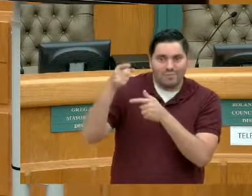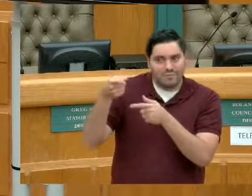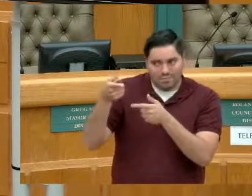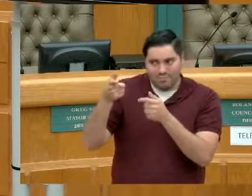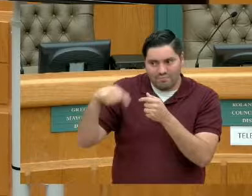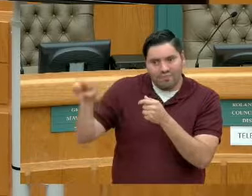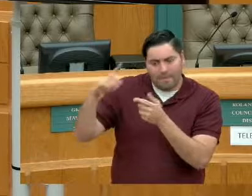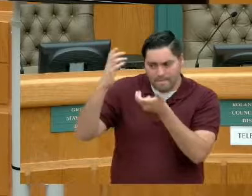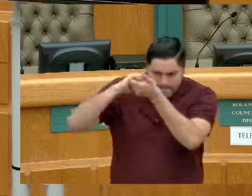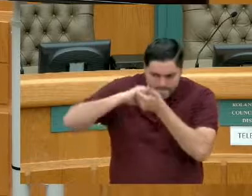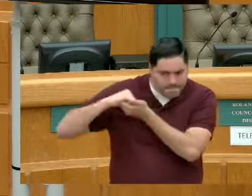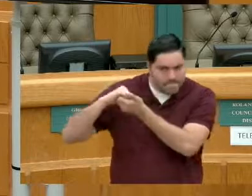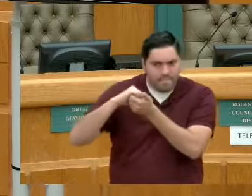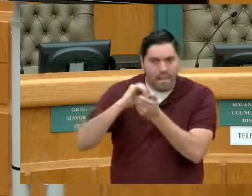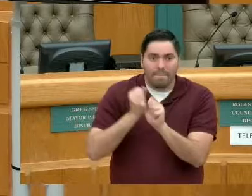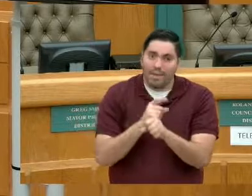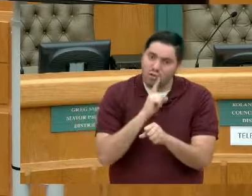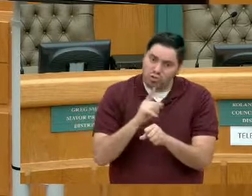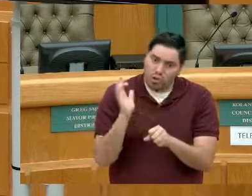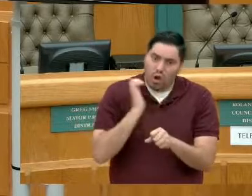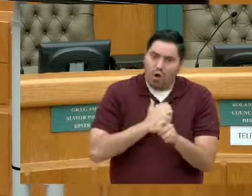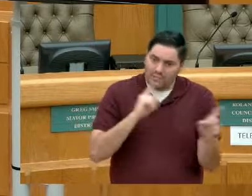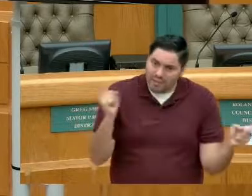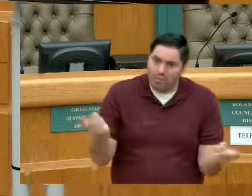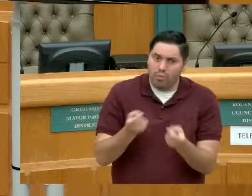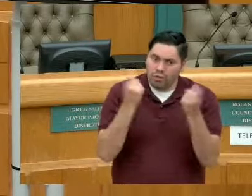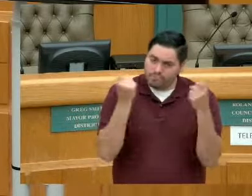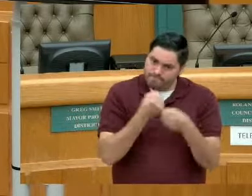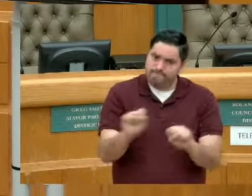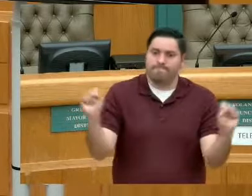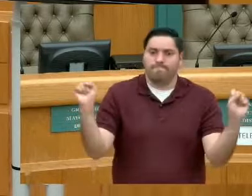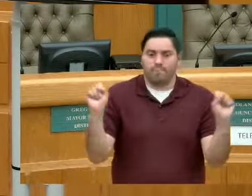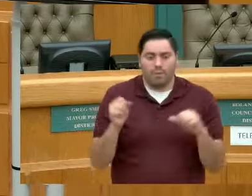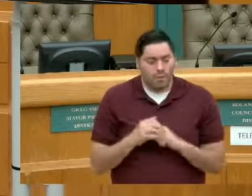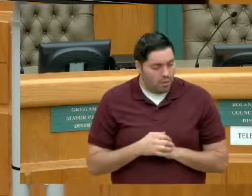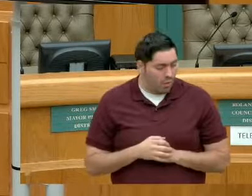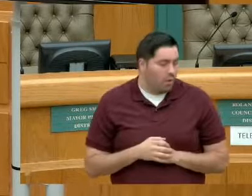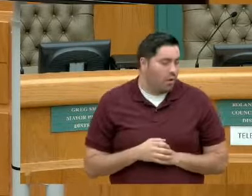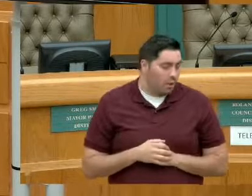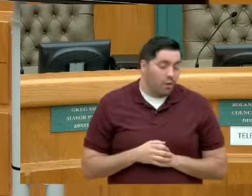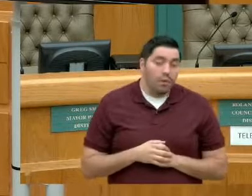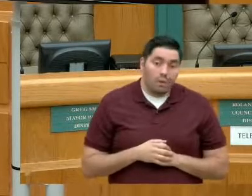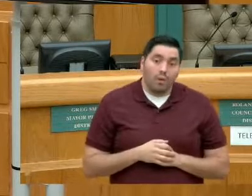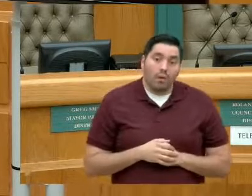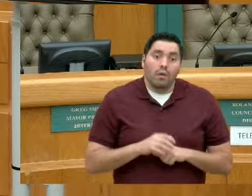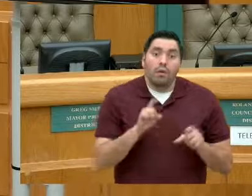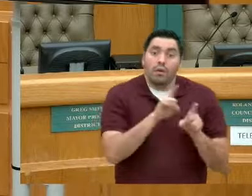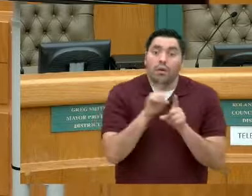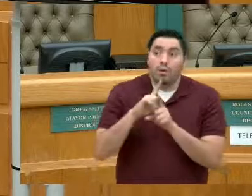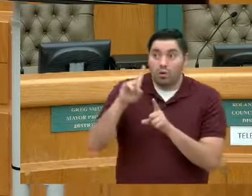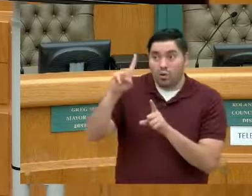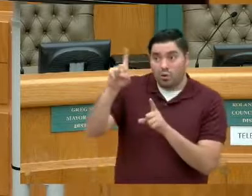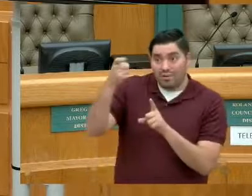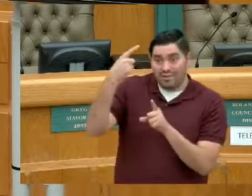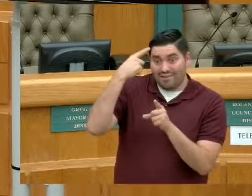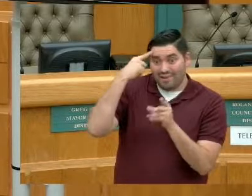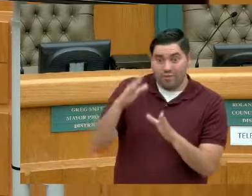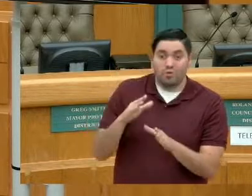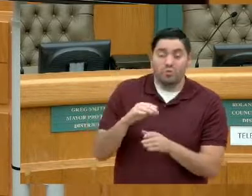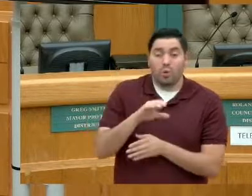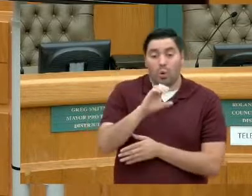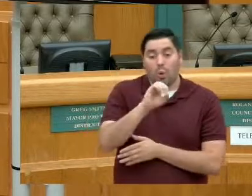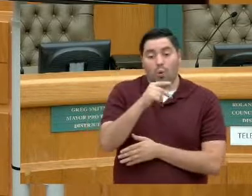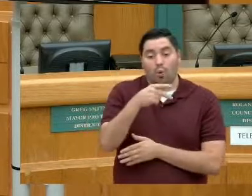sure that all our celebrations have safe standards. These provisions are included in the governor's executive order, and they're online at